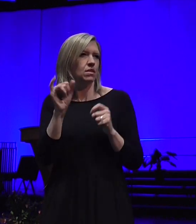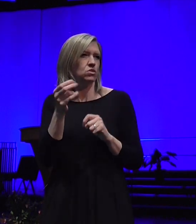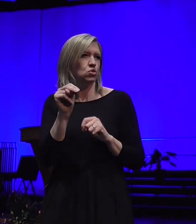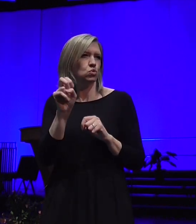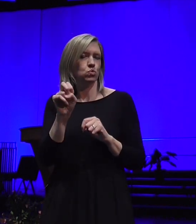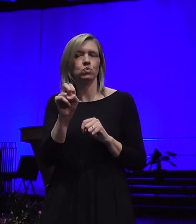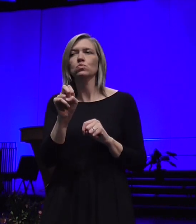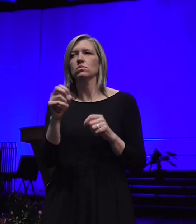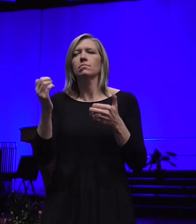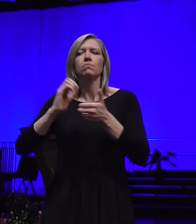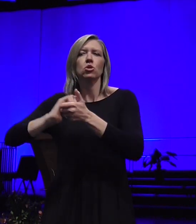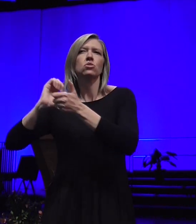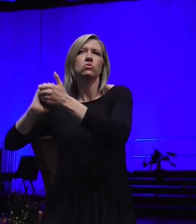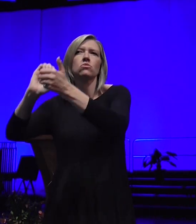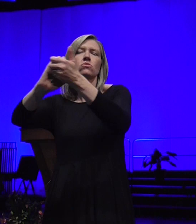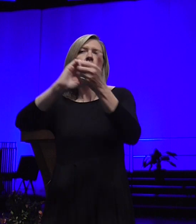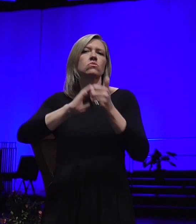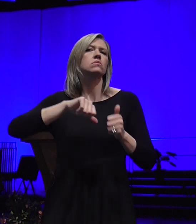partnering with some other people,